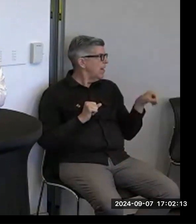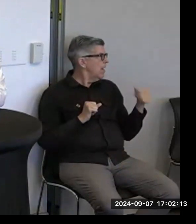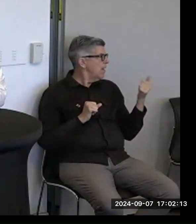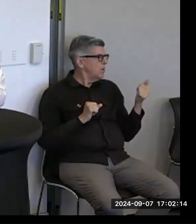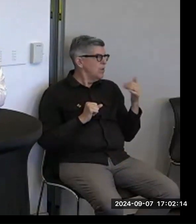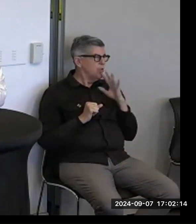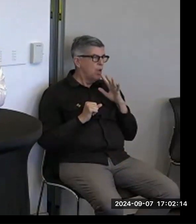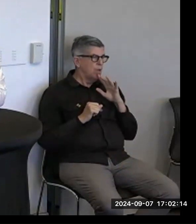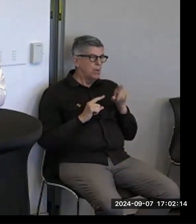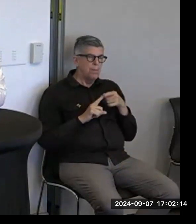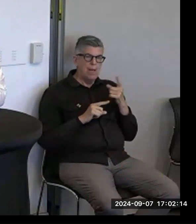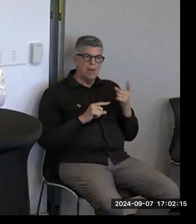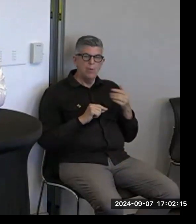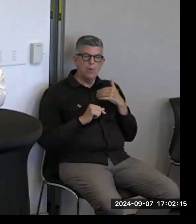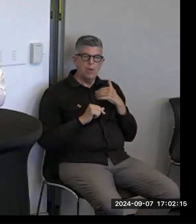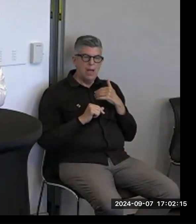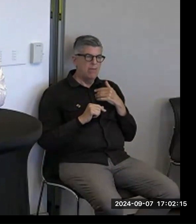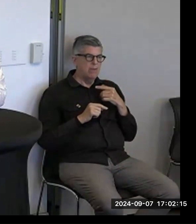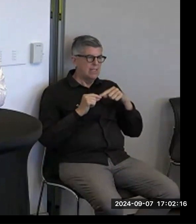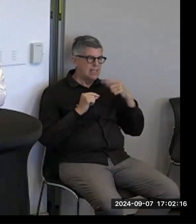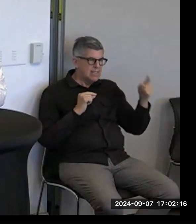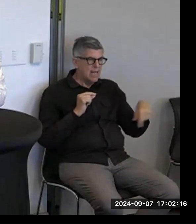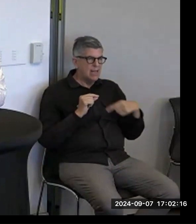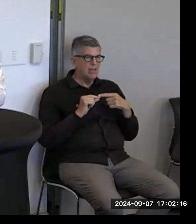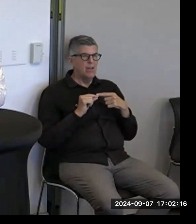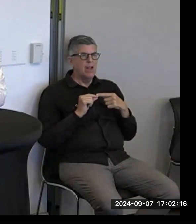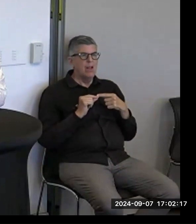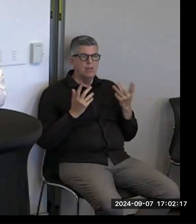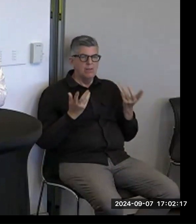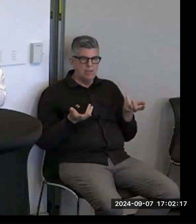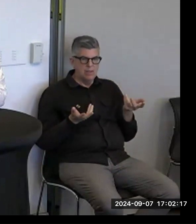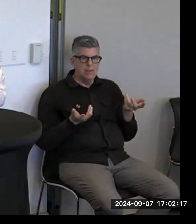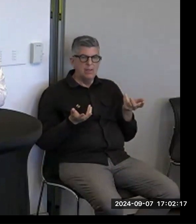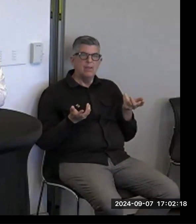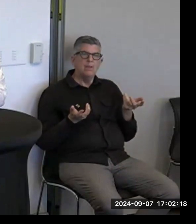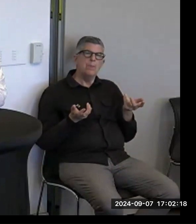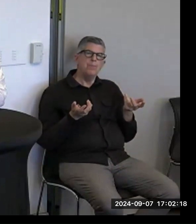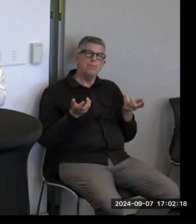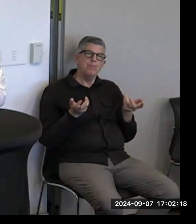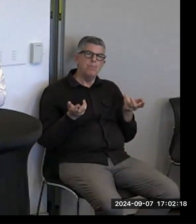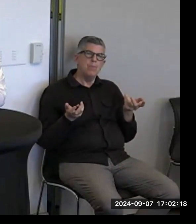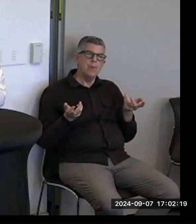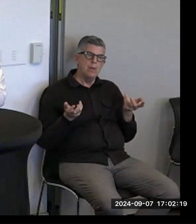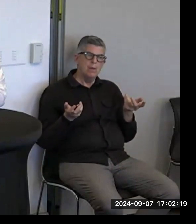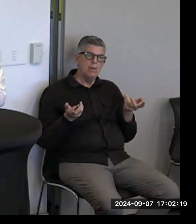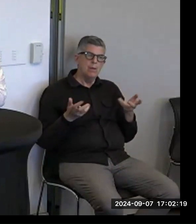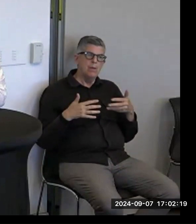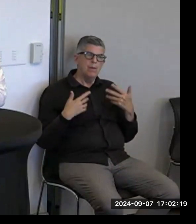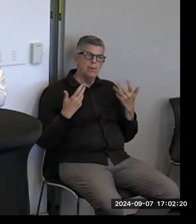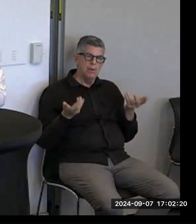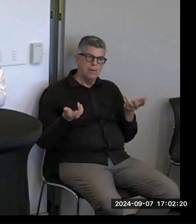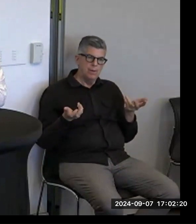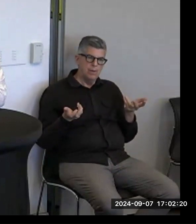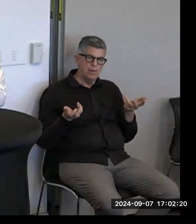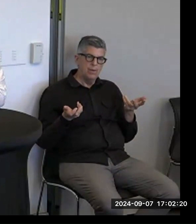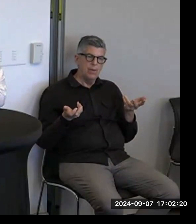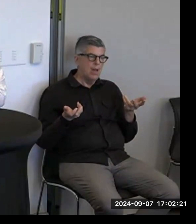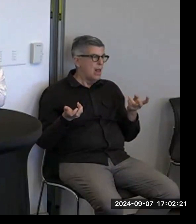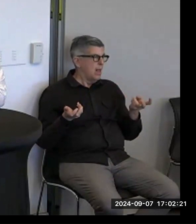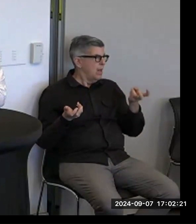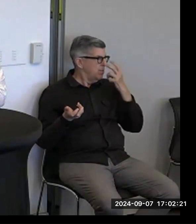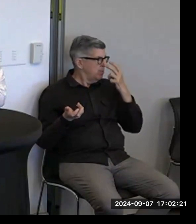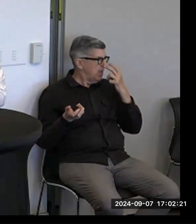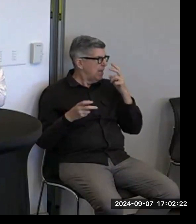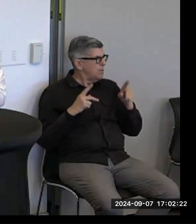about. I think we have this cycle of, you know, the kind of blind people